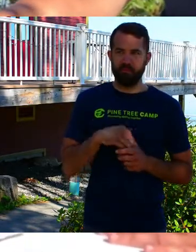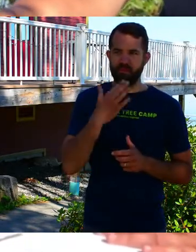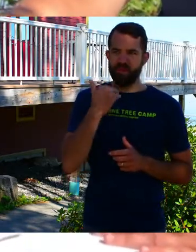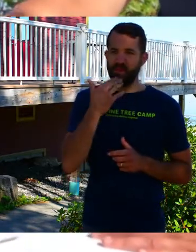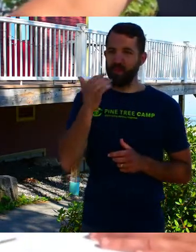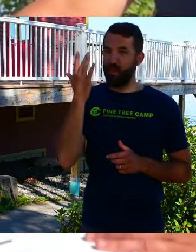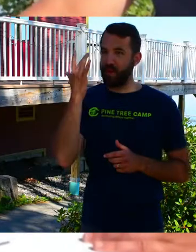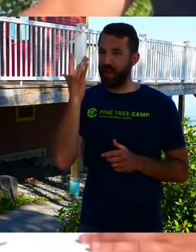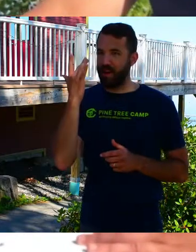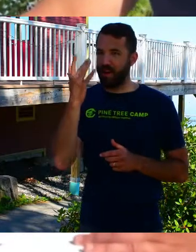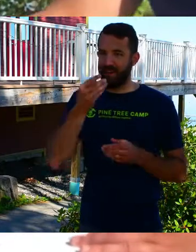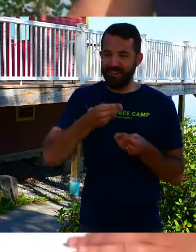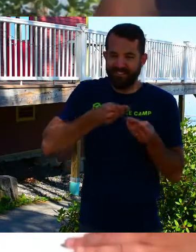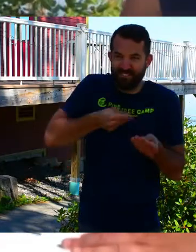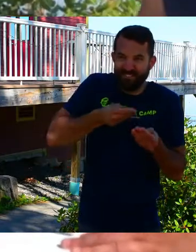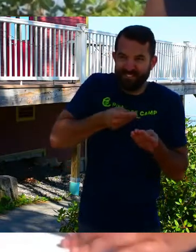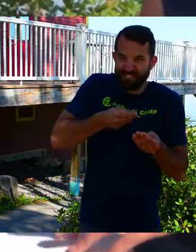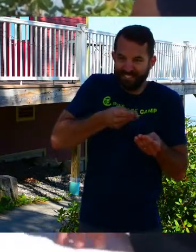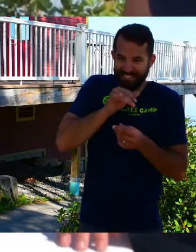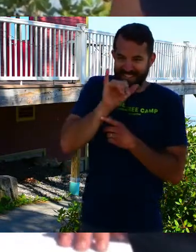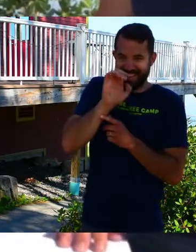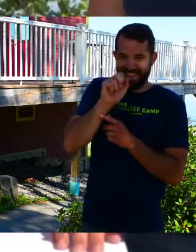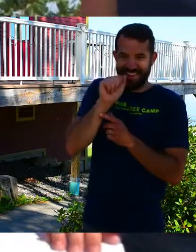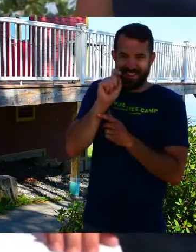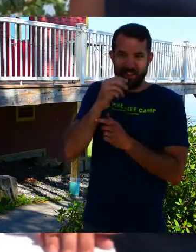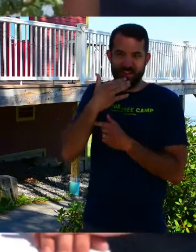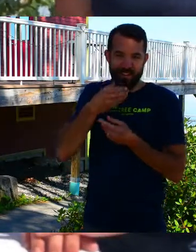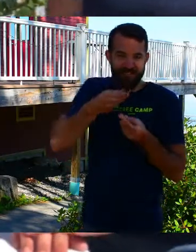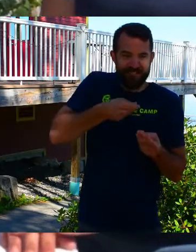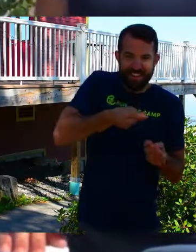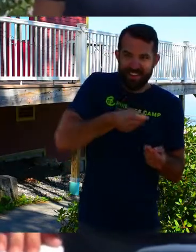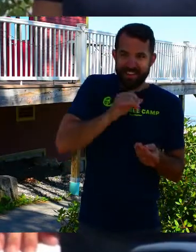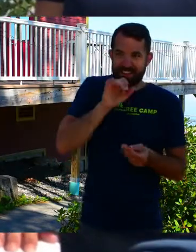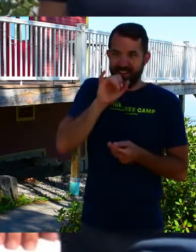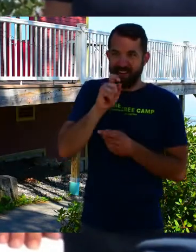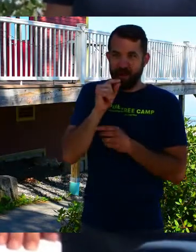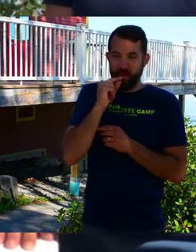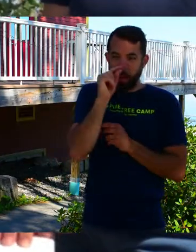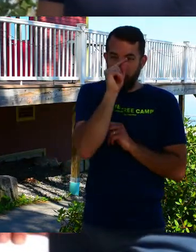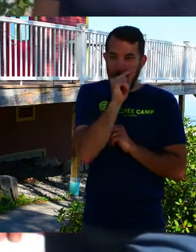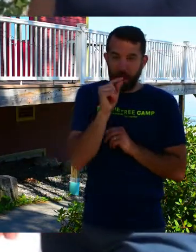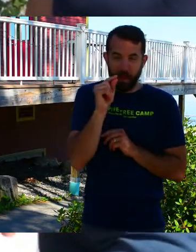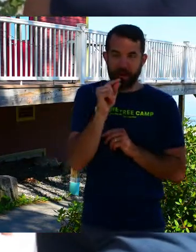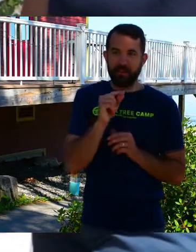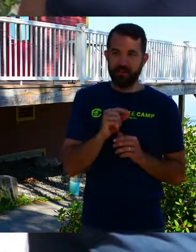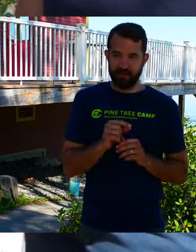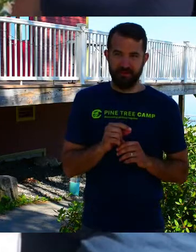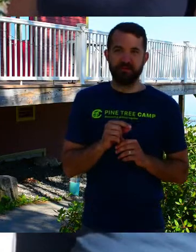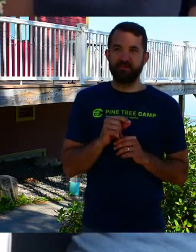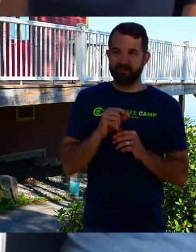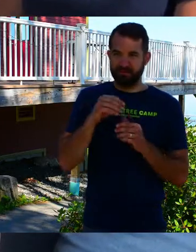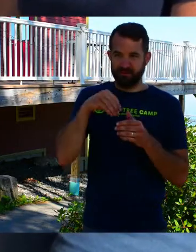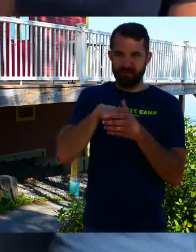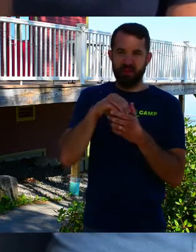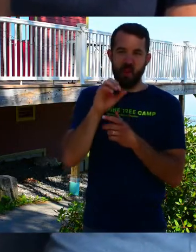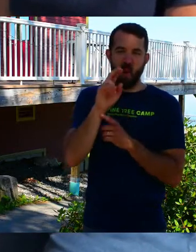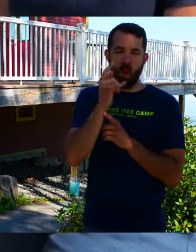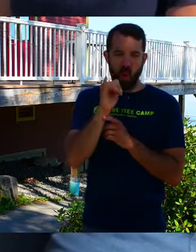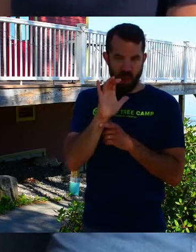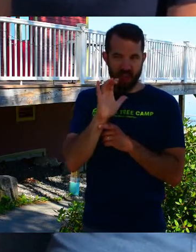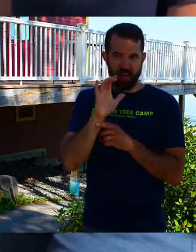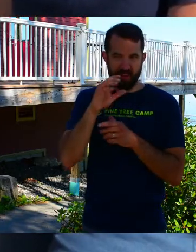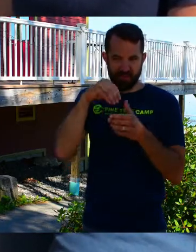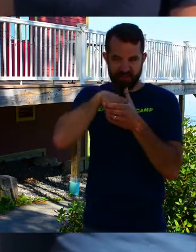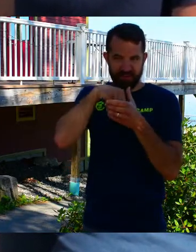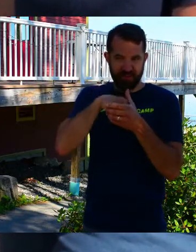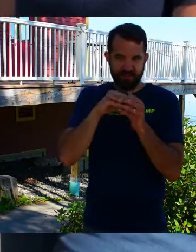yeast. So the yeast is actually very, very small microorganisms that are gonna eat the sugar. And what's gonna happen is it's gonna produce a gas